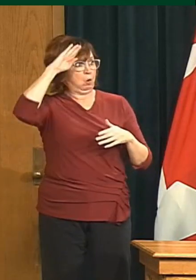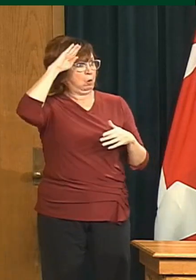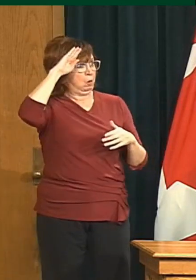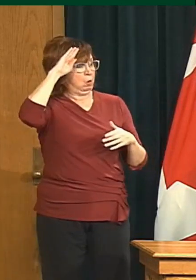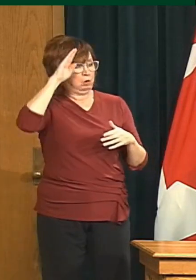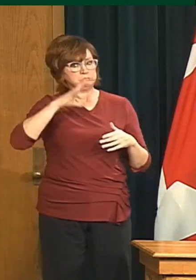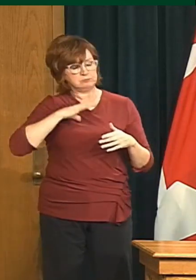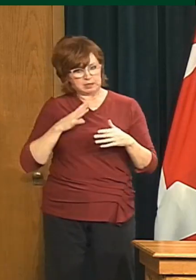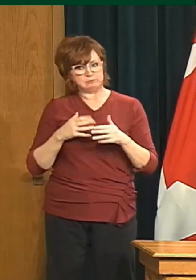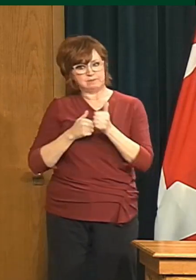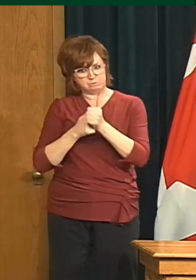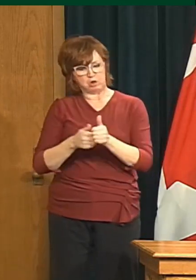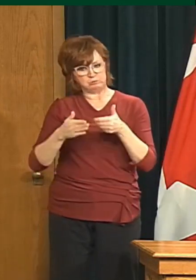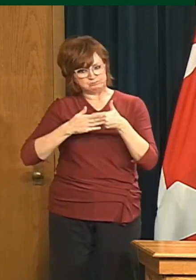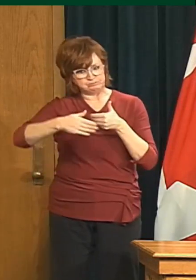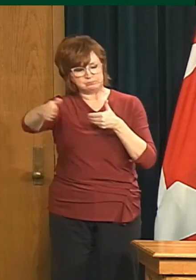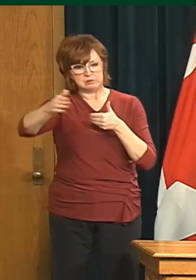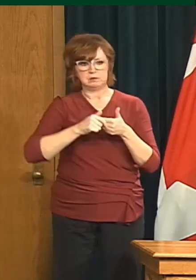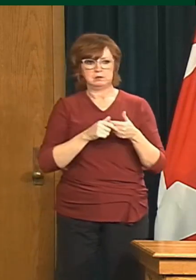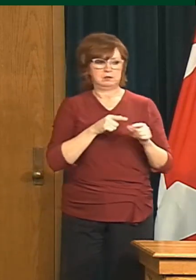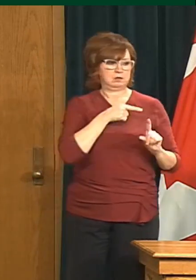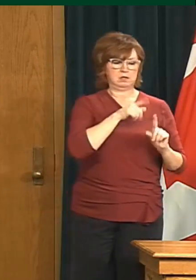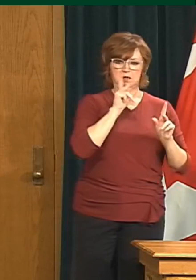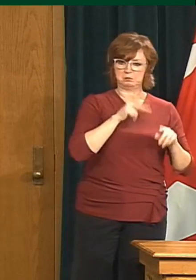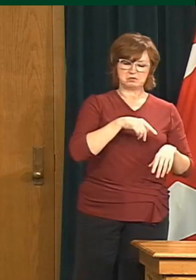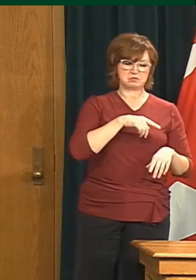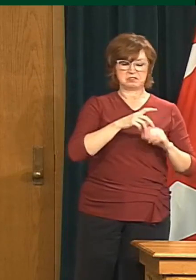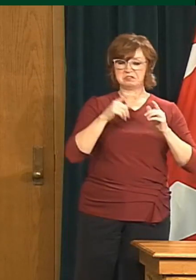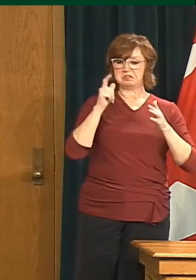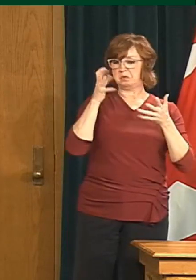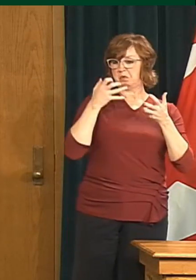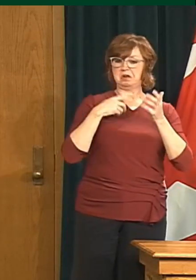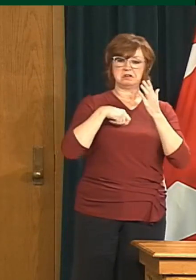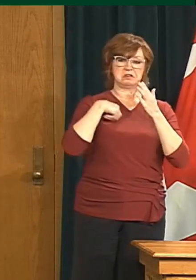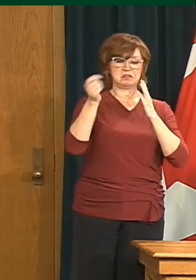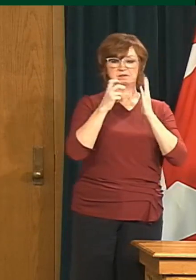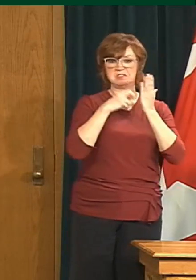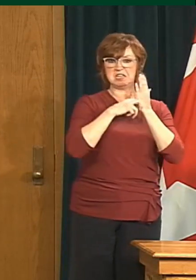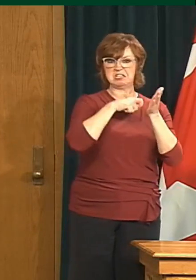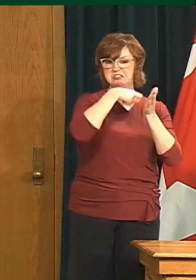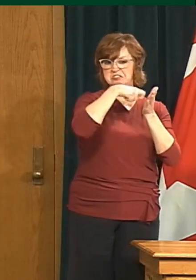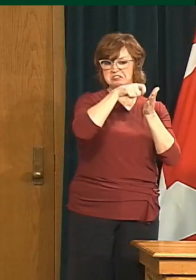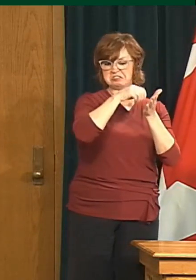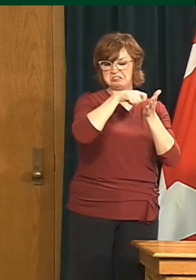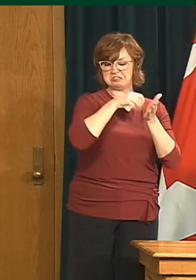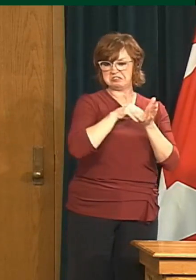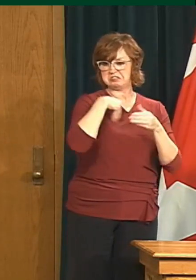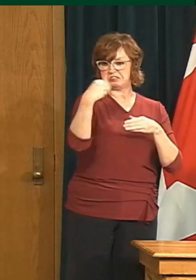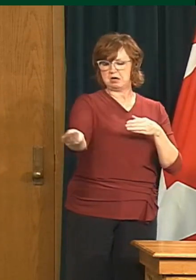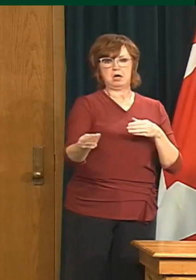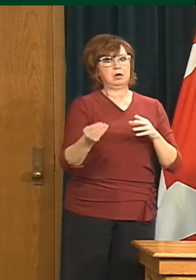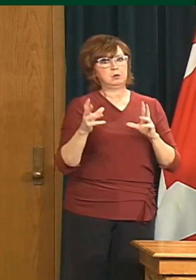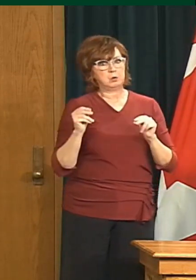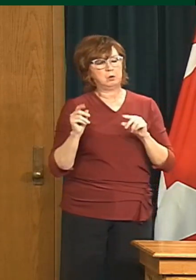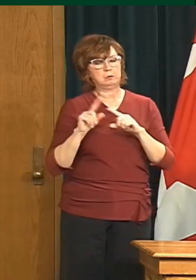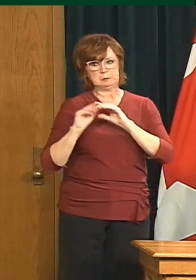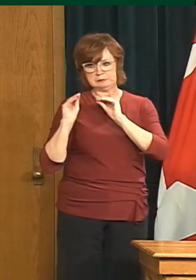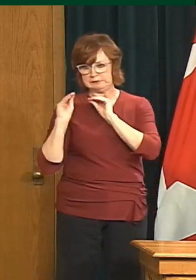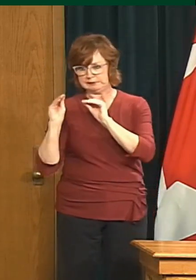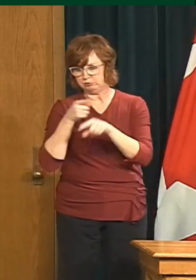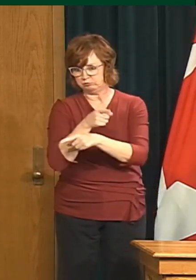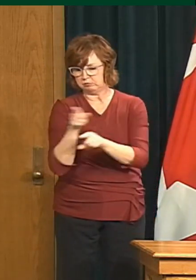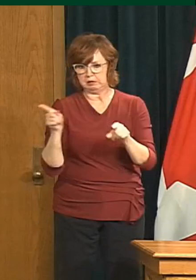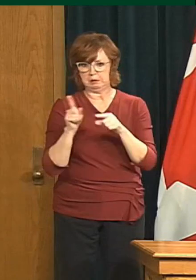not out there to ticket and to fine Saskatchewan residents. It's to one, to educate, and one, to ensure that